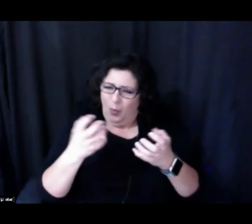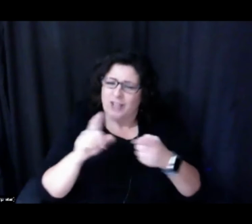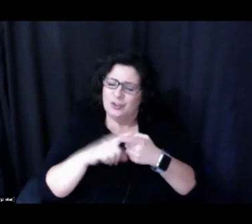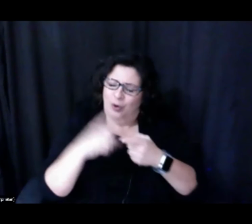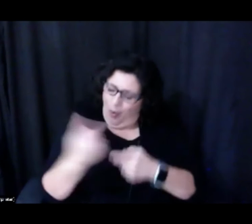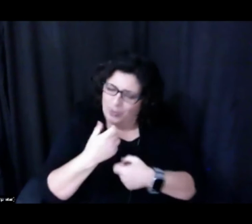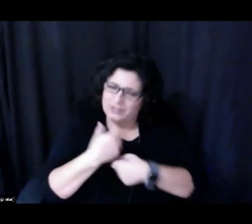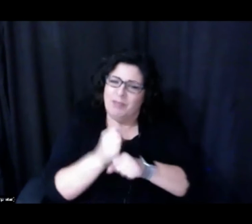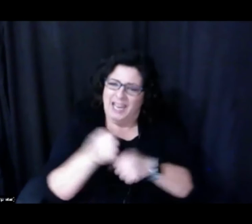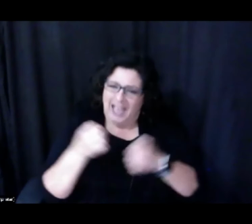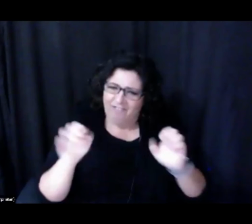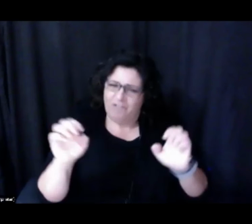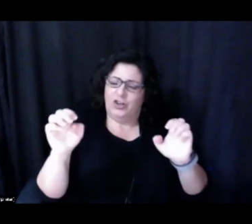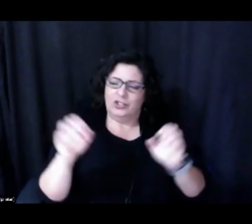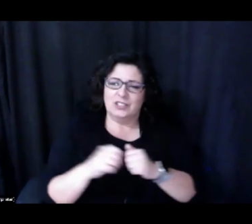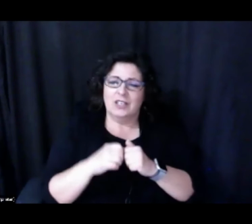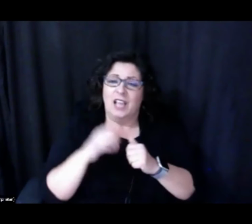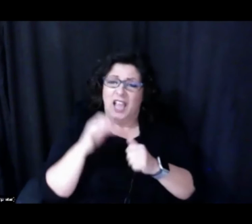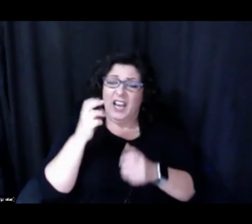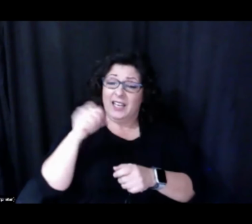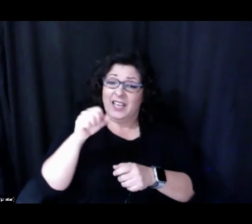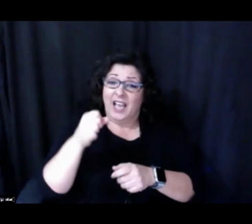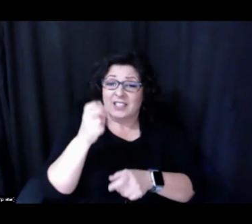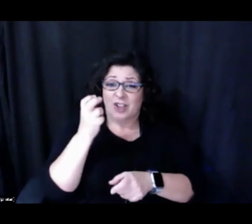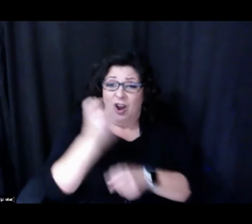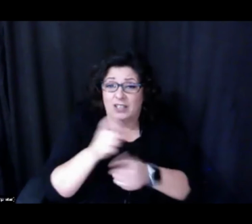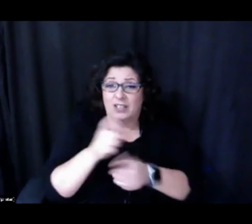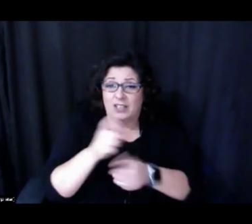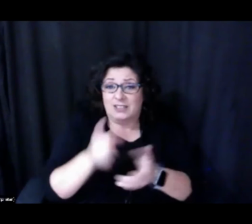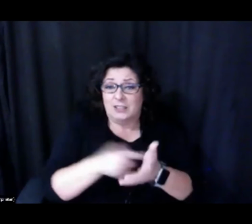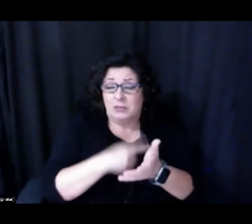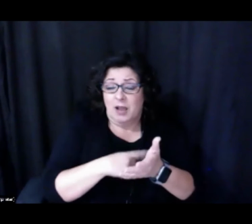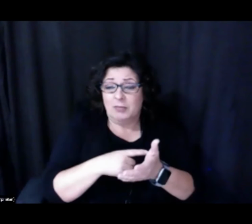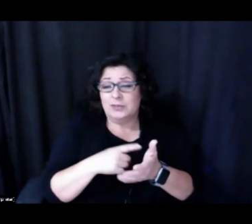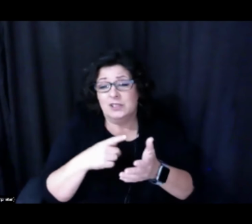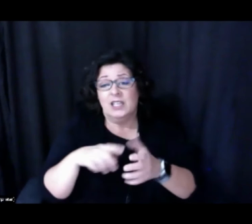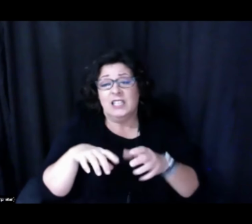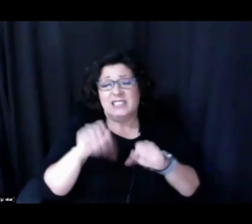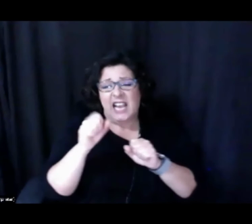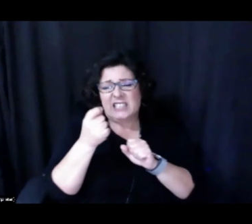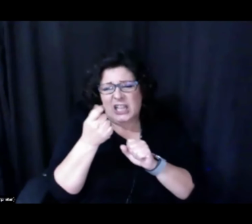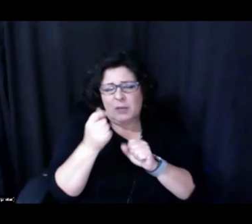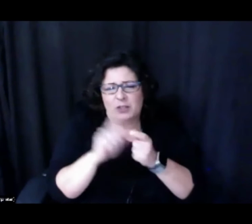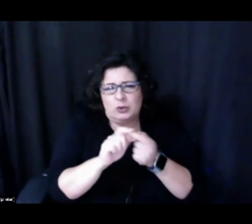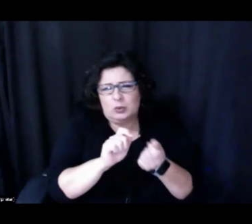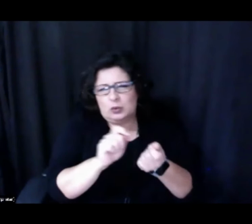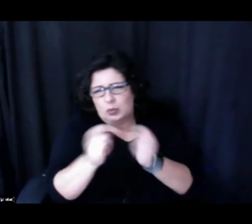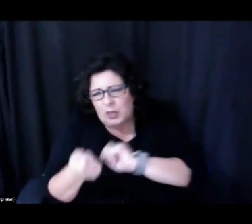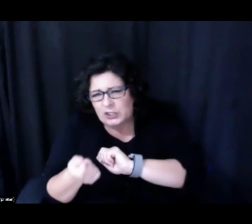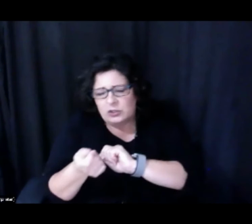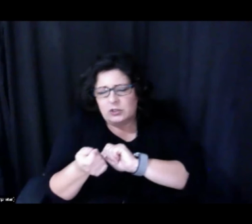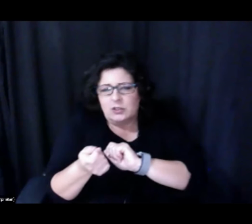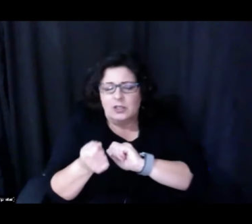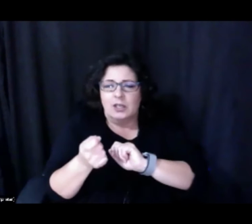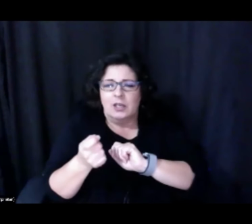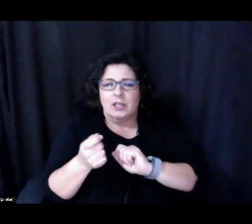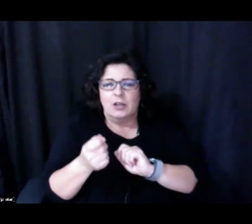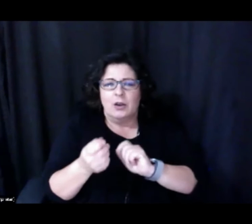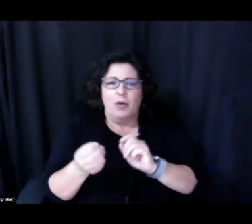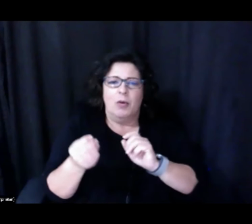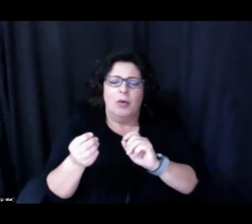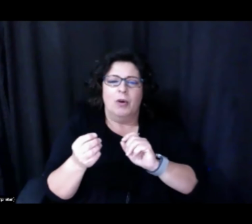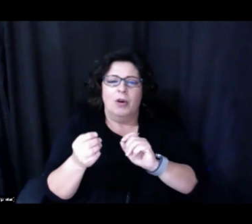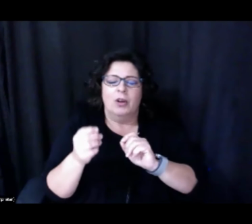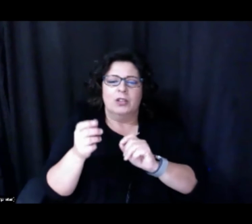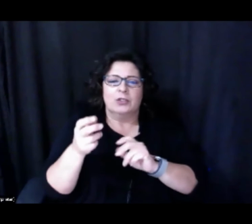effort. And it is hard sometimes. Sometimes it takes a little bit to switch up our pronouns, switch